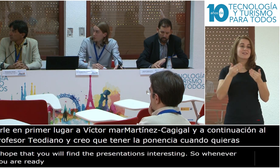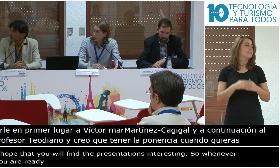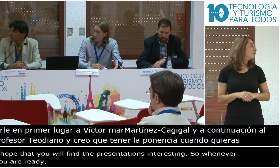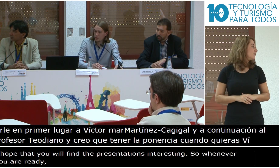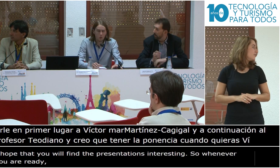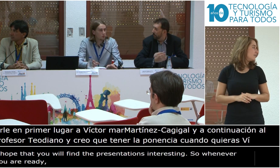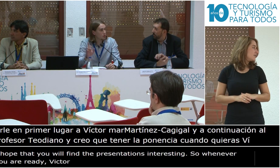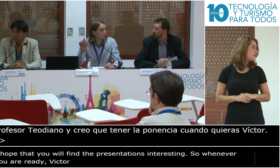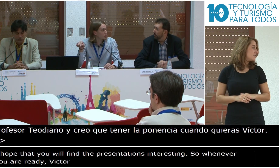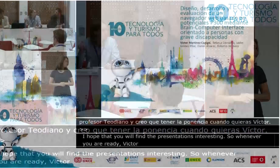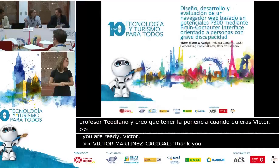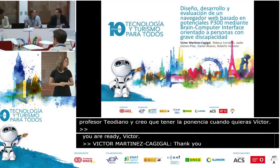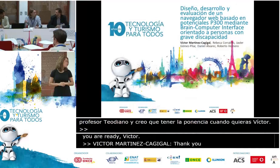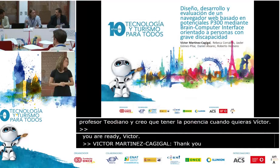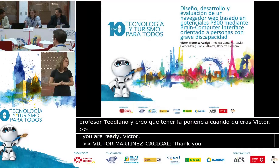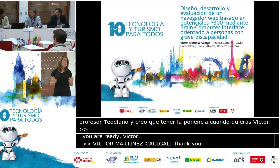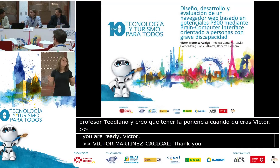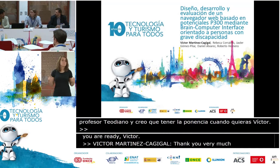Thank you very much.